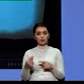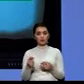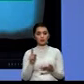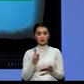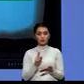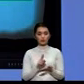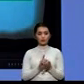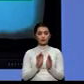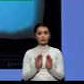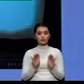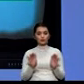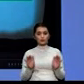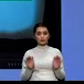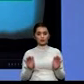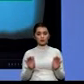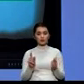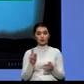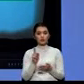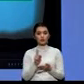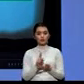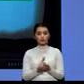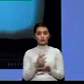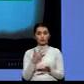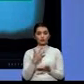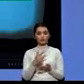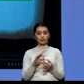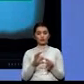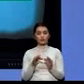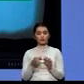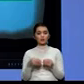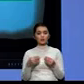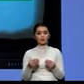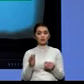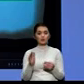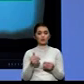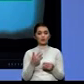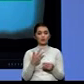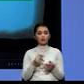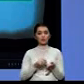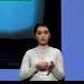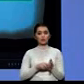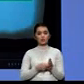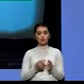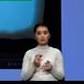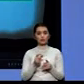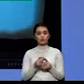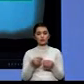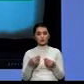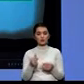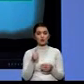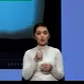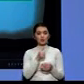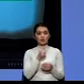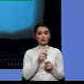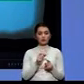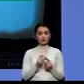Navbatdagi topshiriq. Bolajonlar, quyidagi topshiriqda 3ta gap berilgan va 3ta kalit so'zlar berilgan.